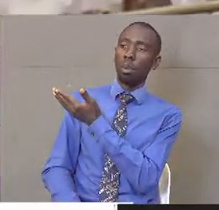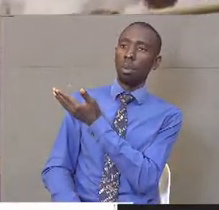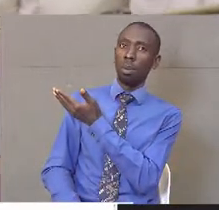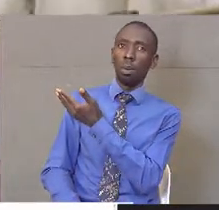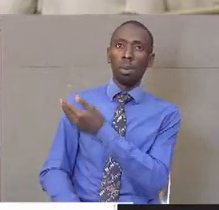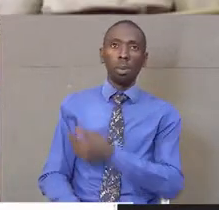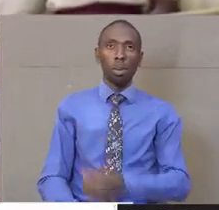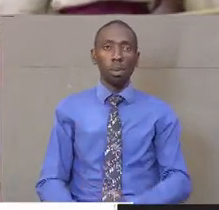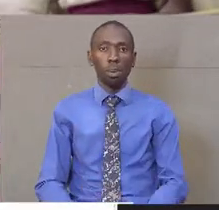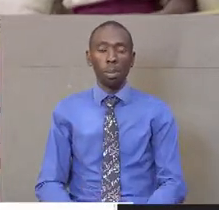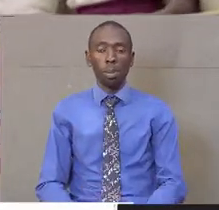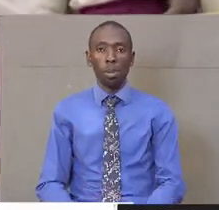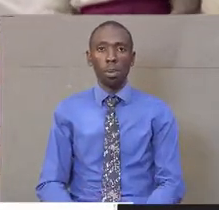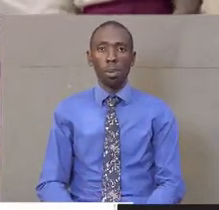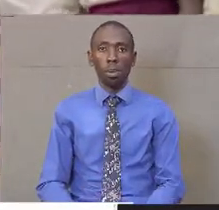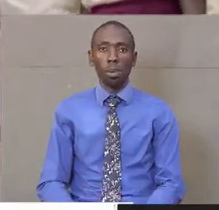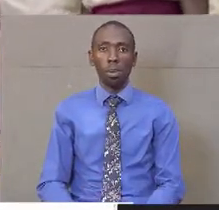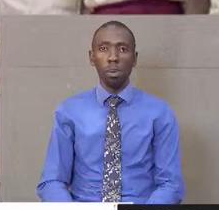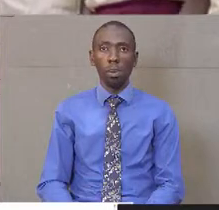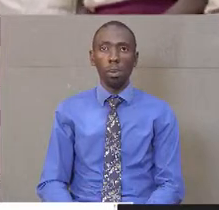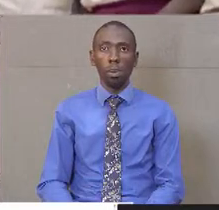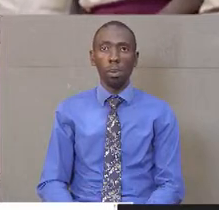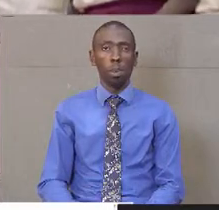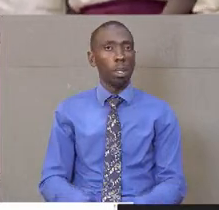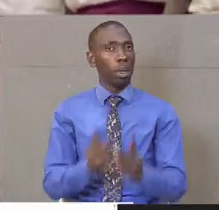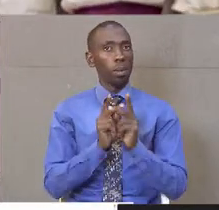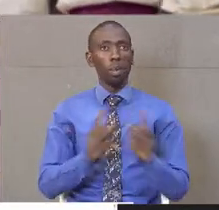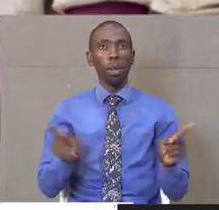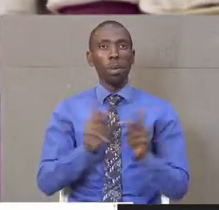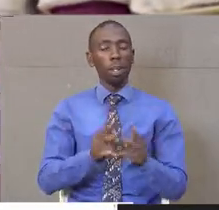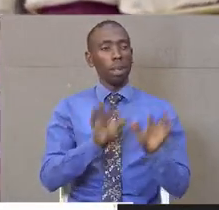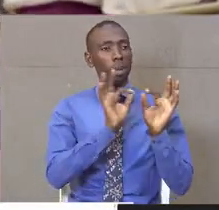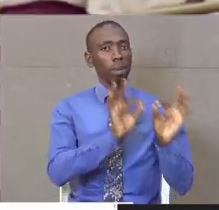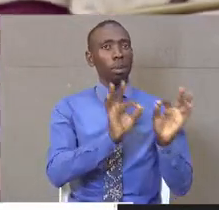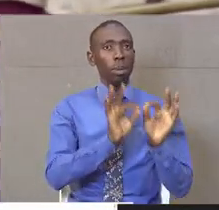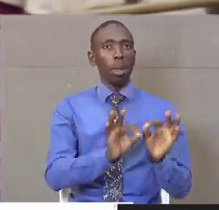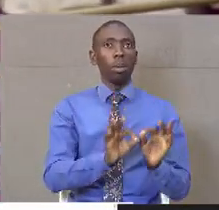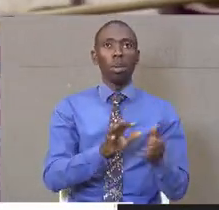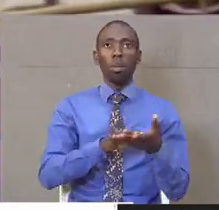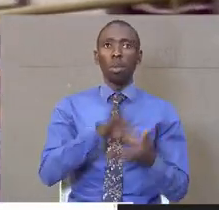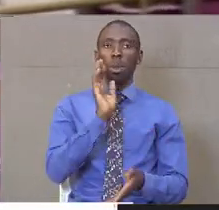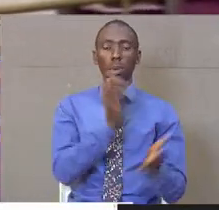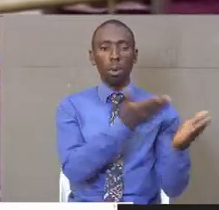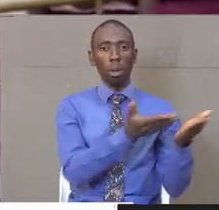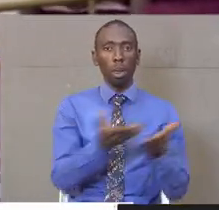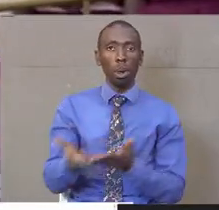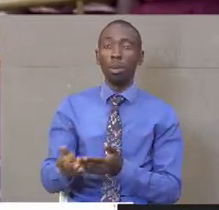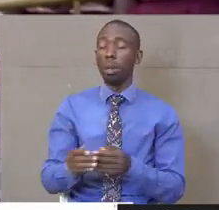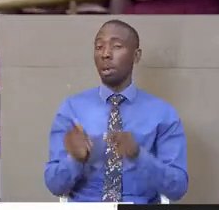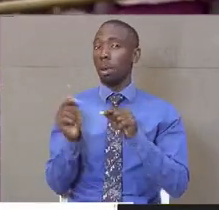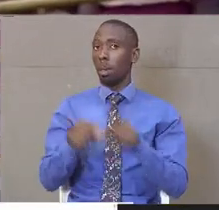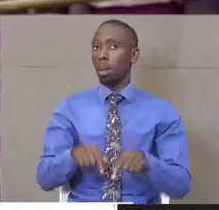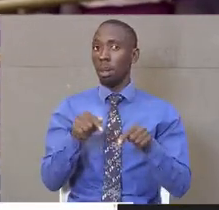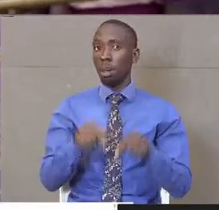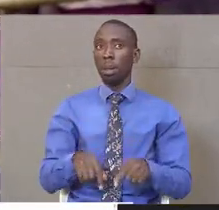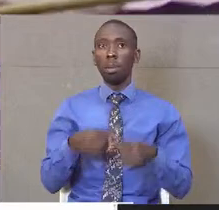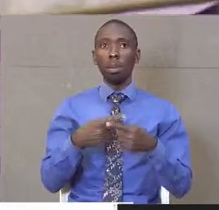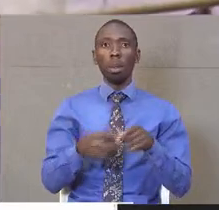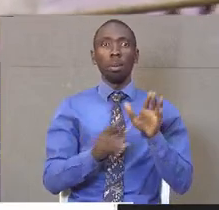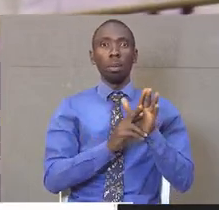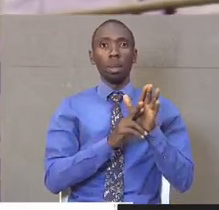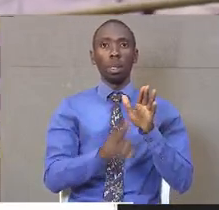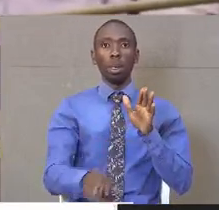You're very smart, you're most welcome. They are here, they are represented